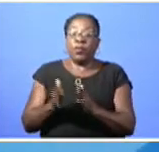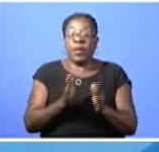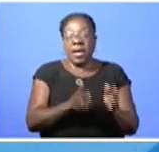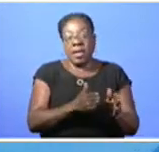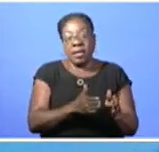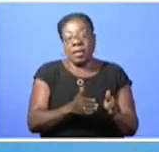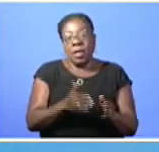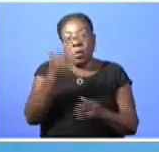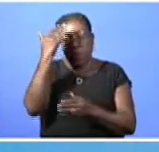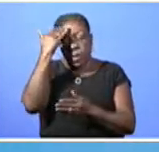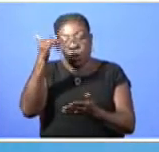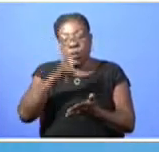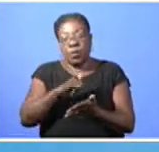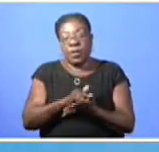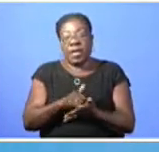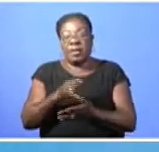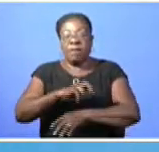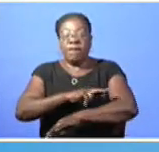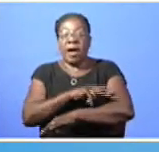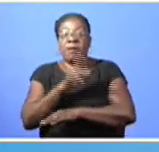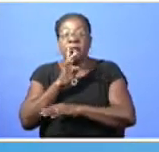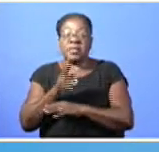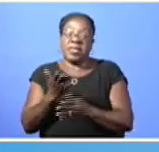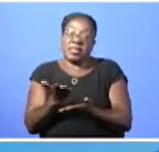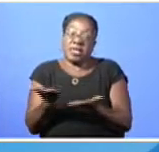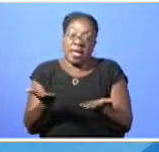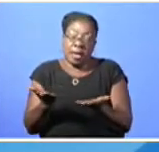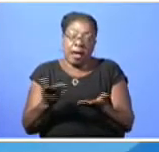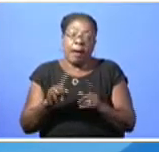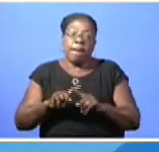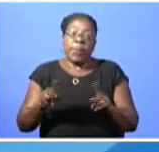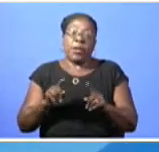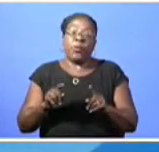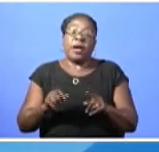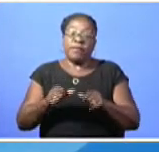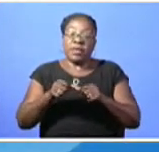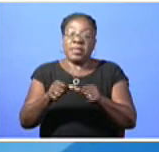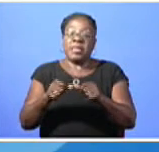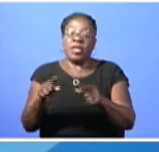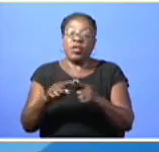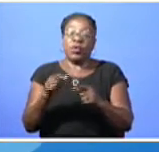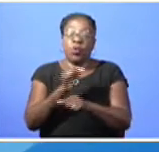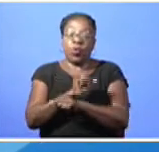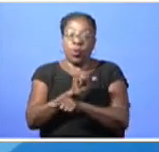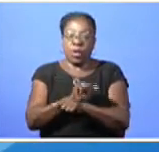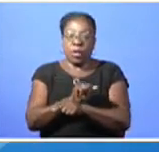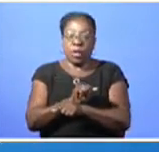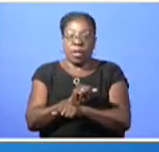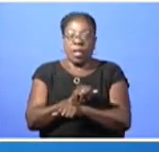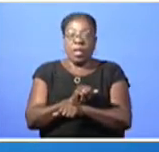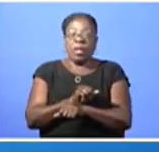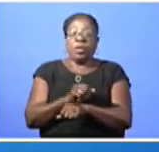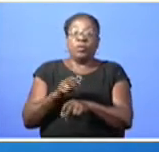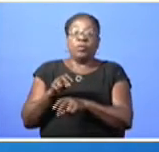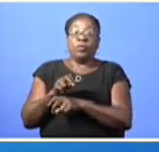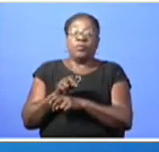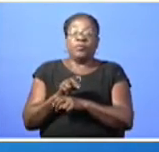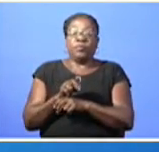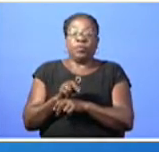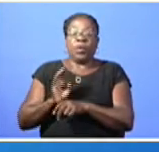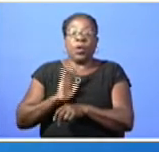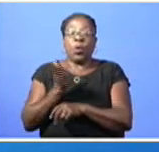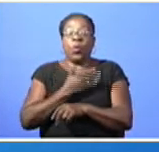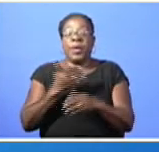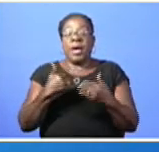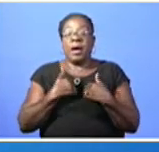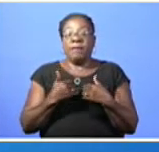fluid, and so we know that we have a lockdown, essential services, travelers could still travel, but we